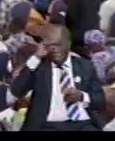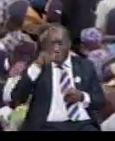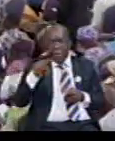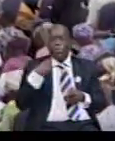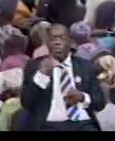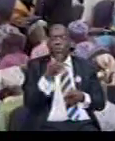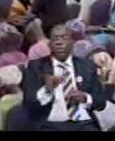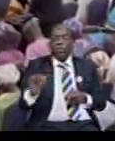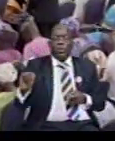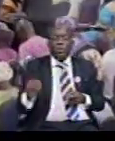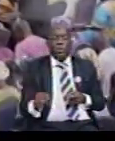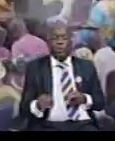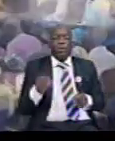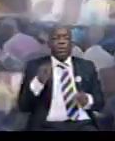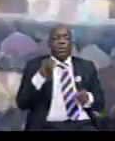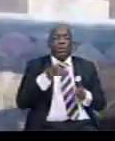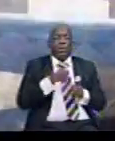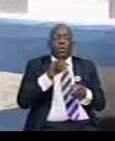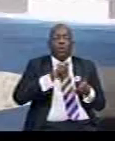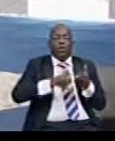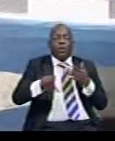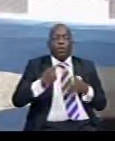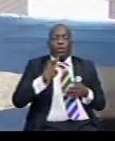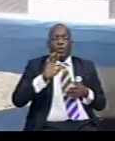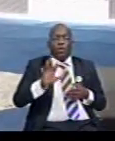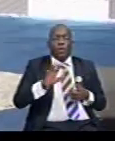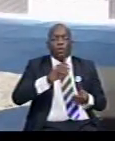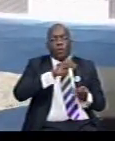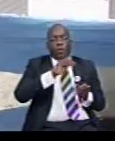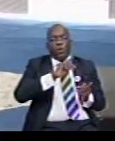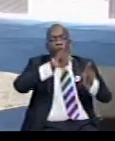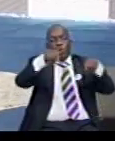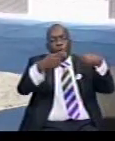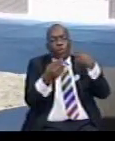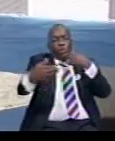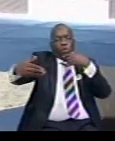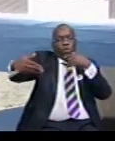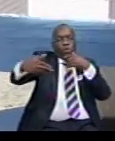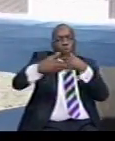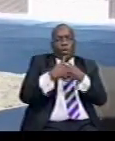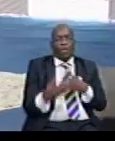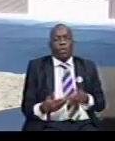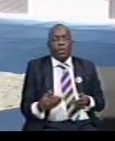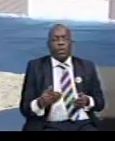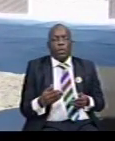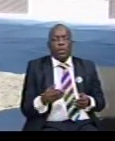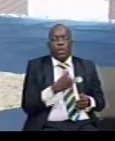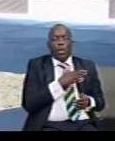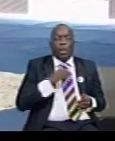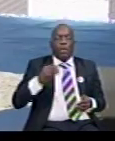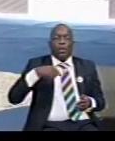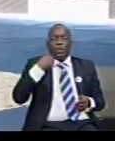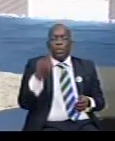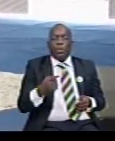in verse 5, turn again and tell Hezekiah,